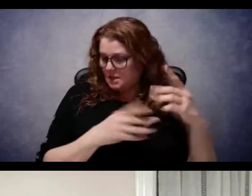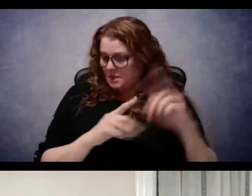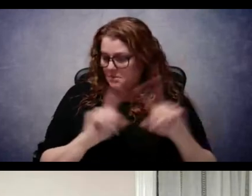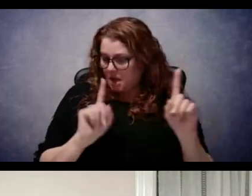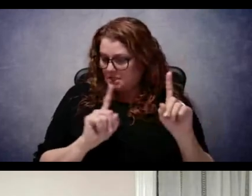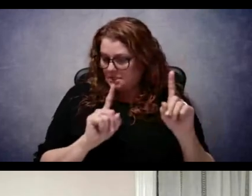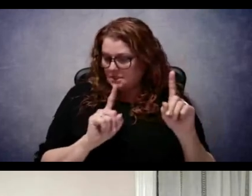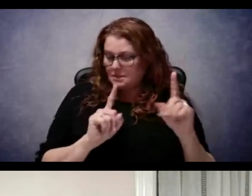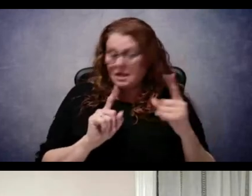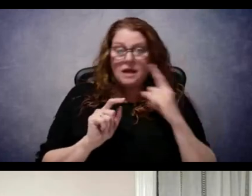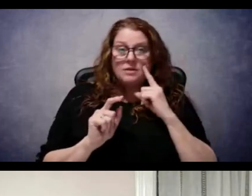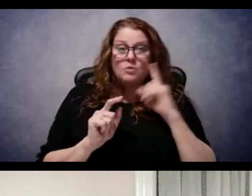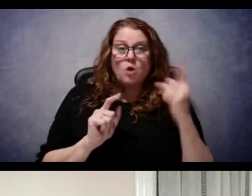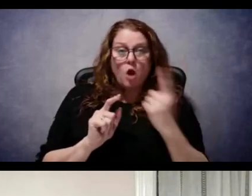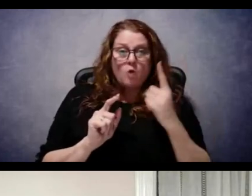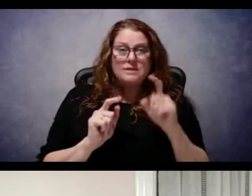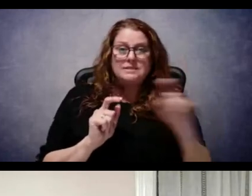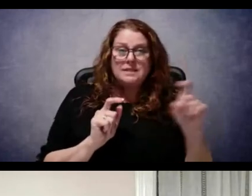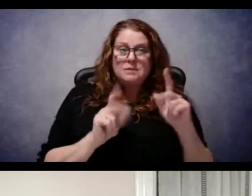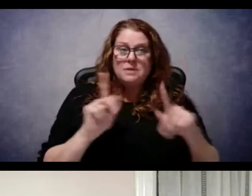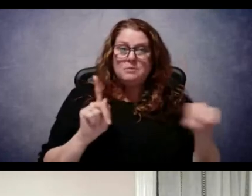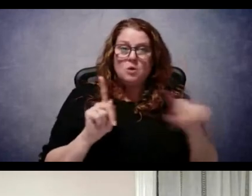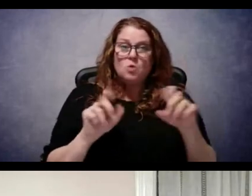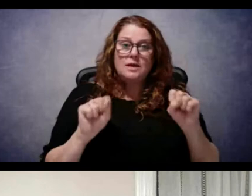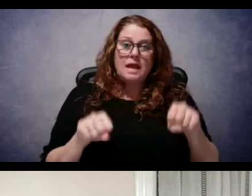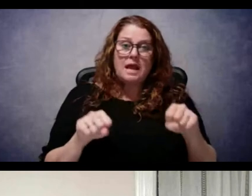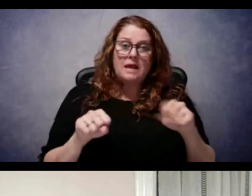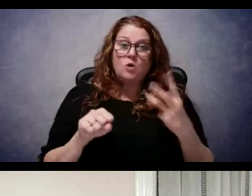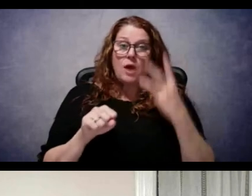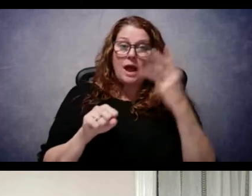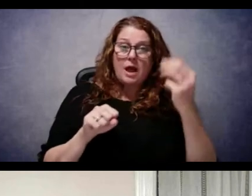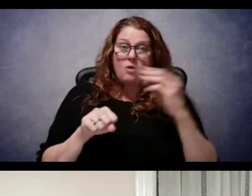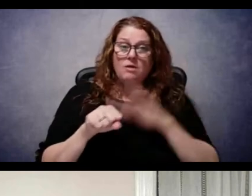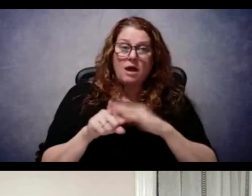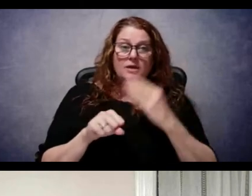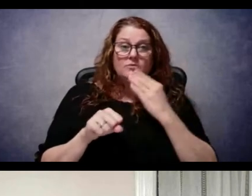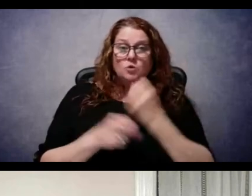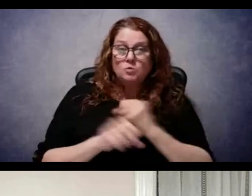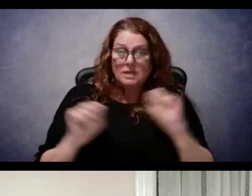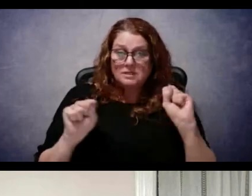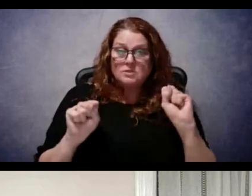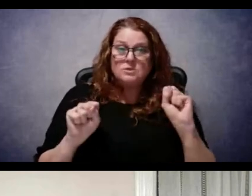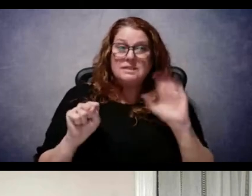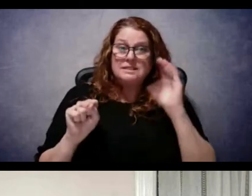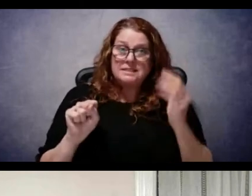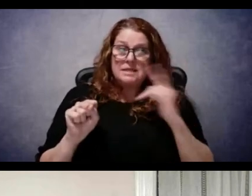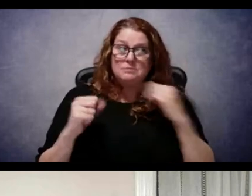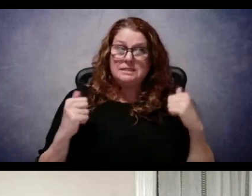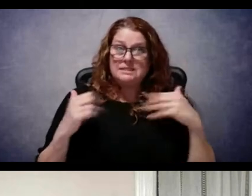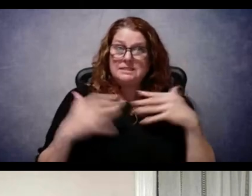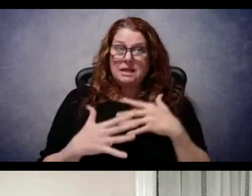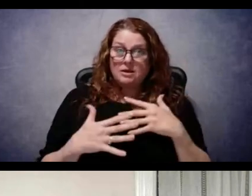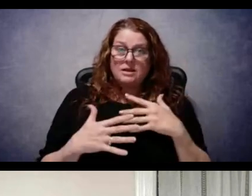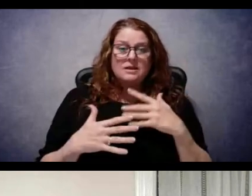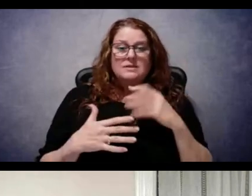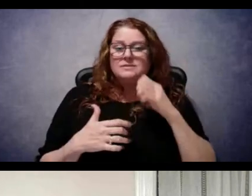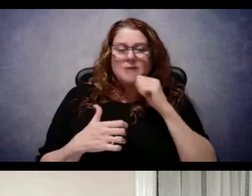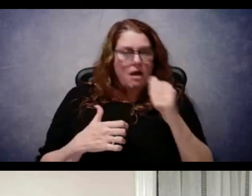think we're always in need of folks who can go out on these food rescues. It seems intimidating. It is not.